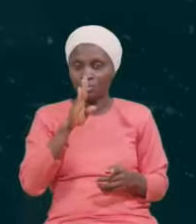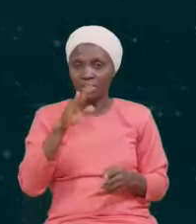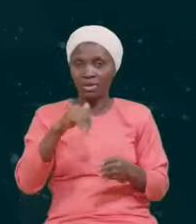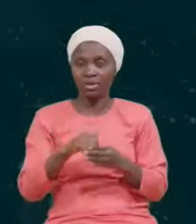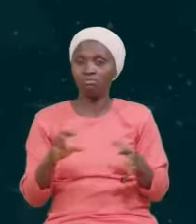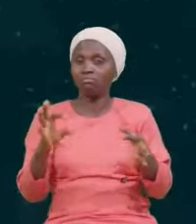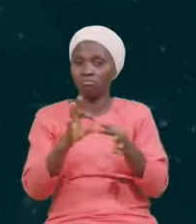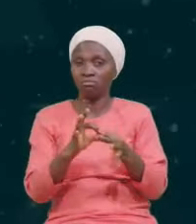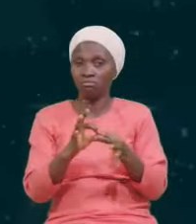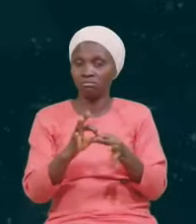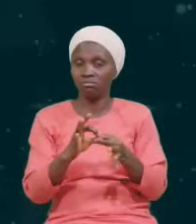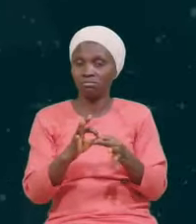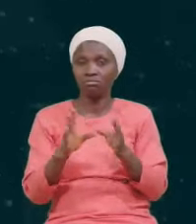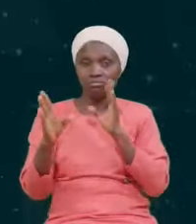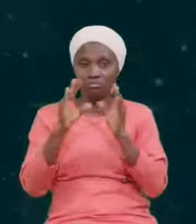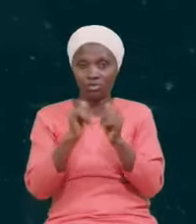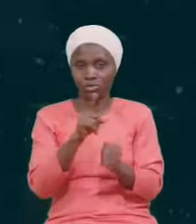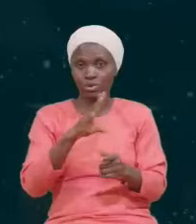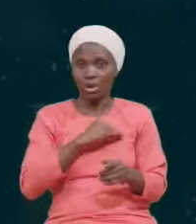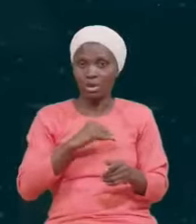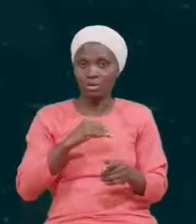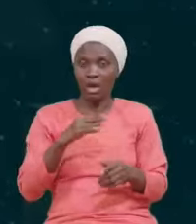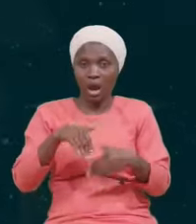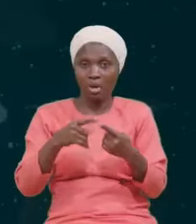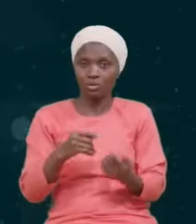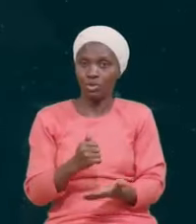see how to help you further.